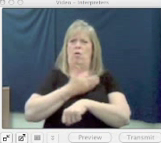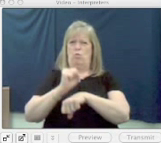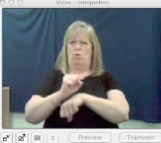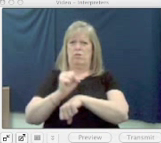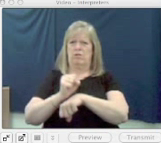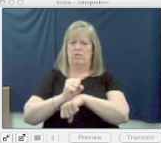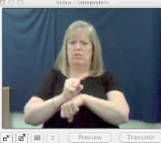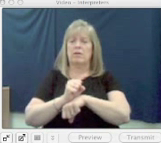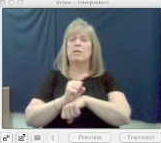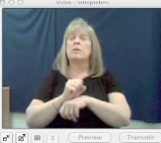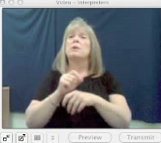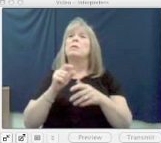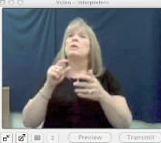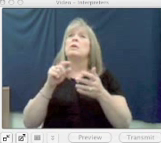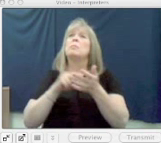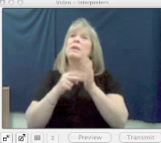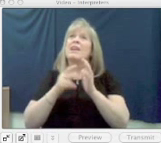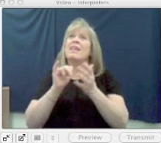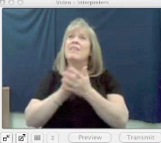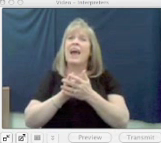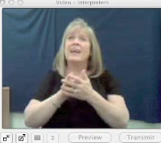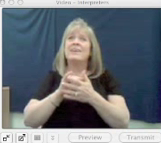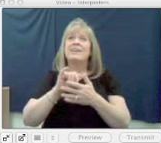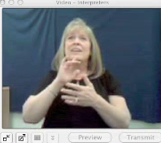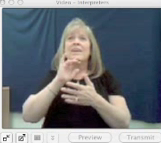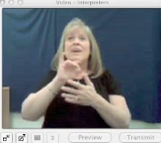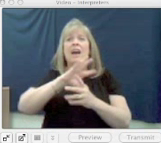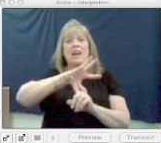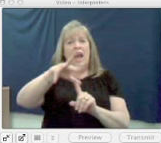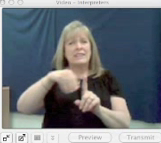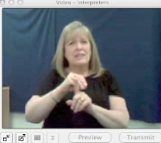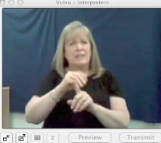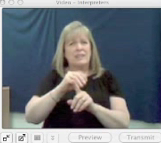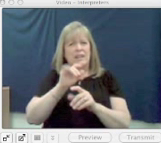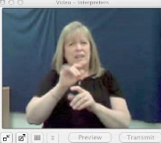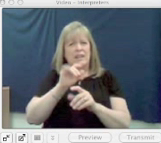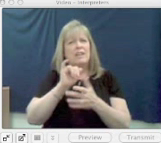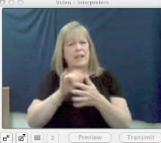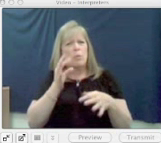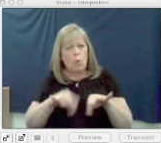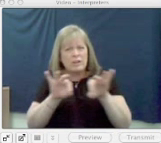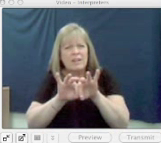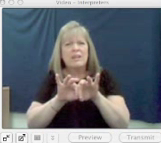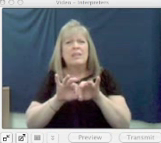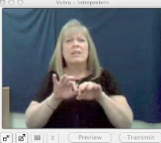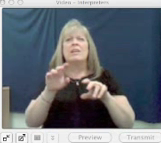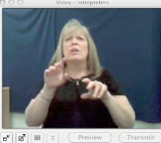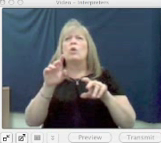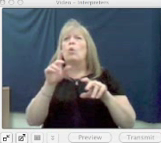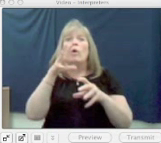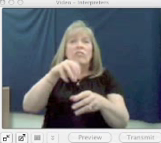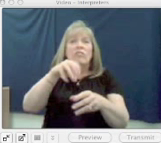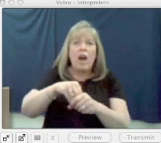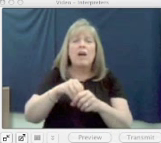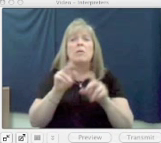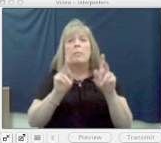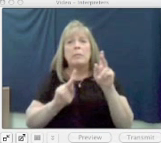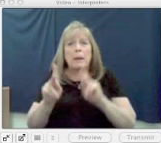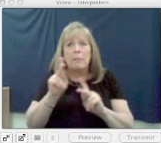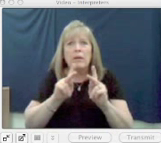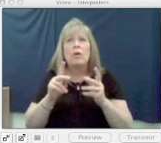That is, that context matters. The people, the setting, the relationships that